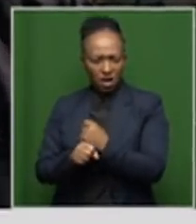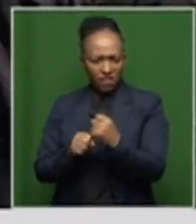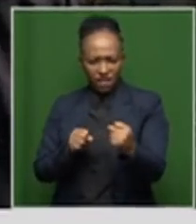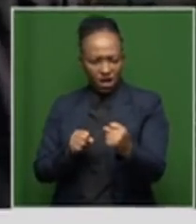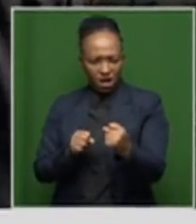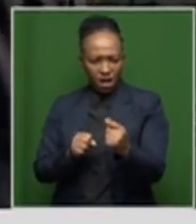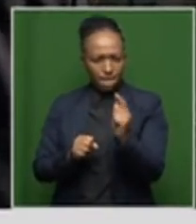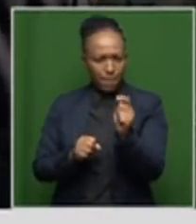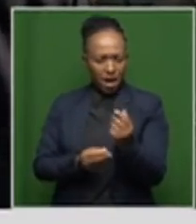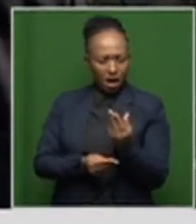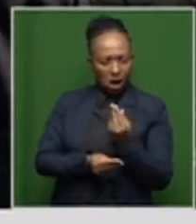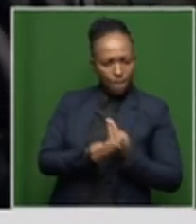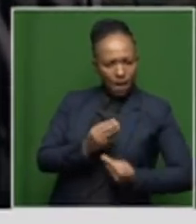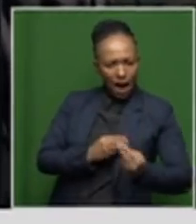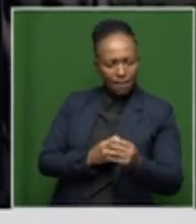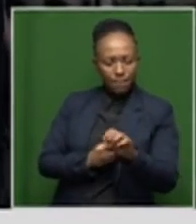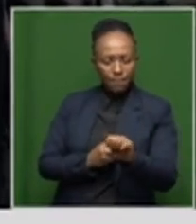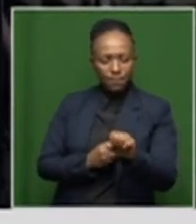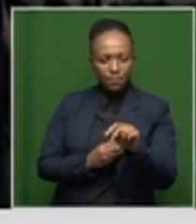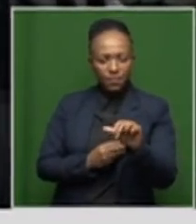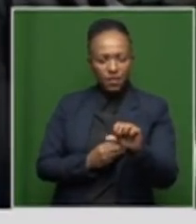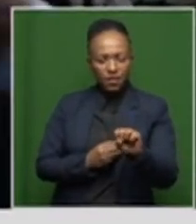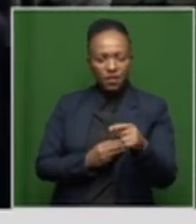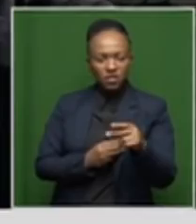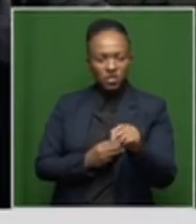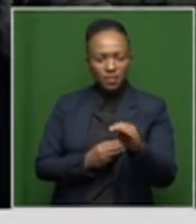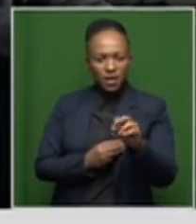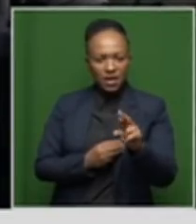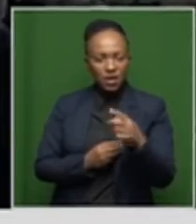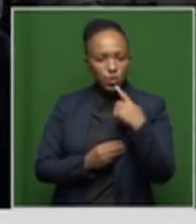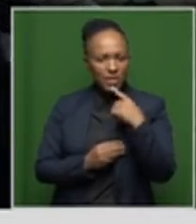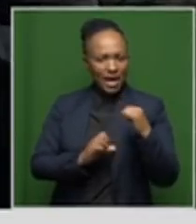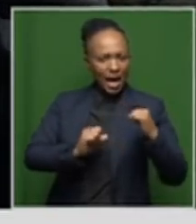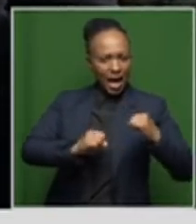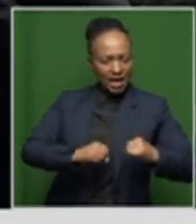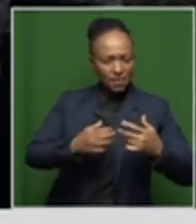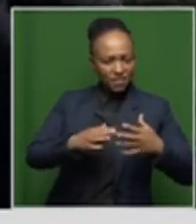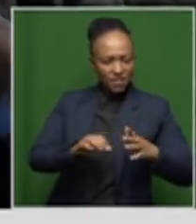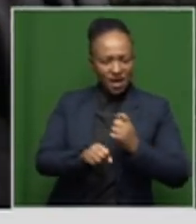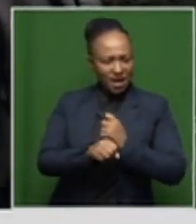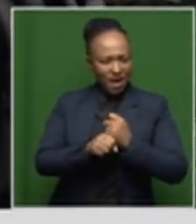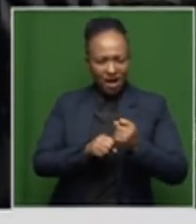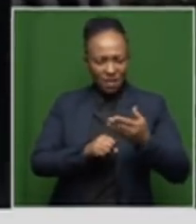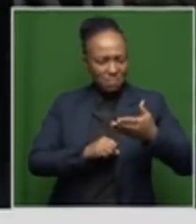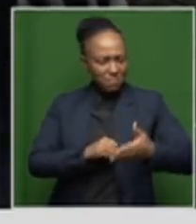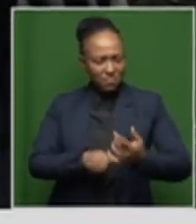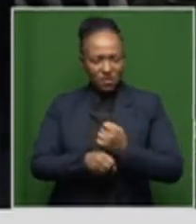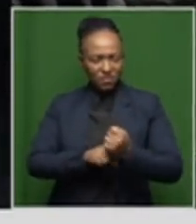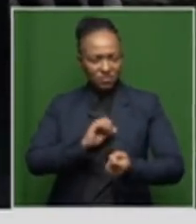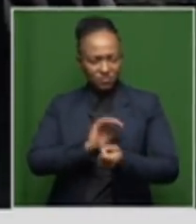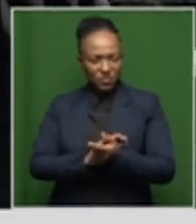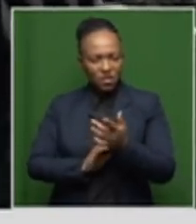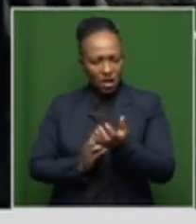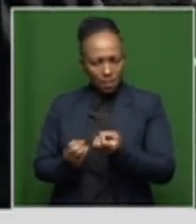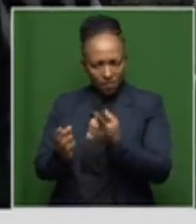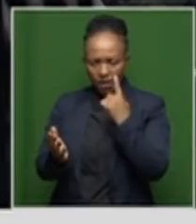pay a bribe to Shabir Sheikh. They're saying that the very agreement that you say existed never actually, in fact, occurred, that they can provide